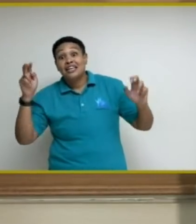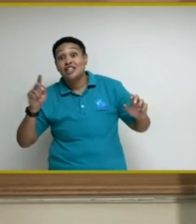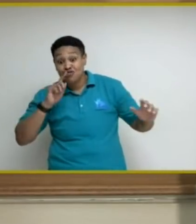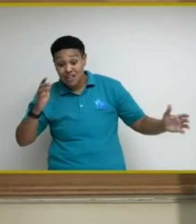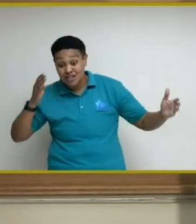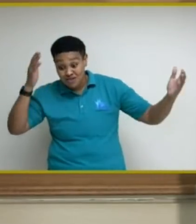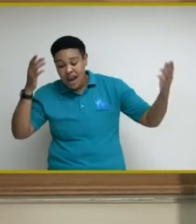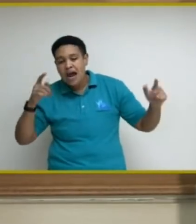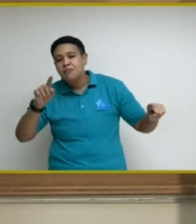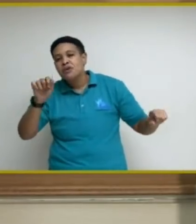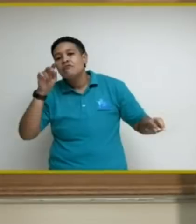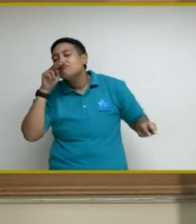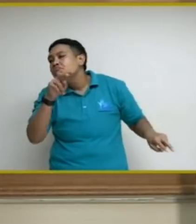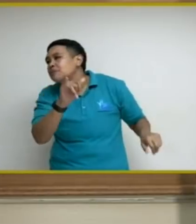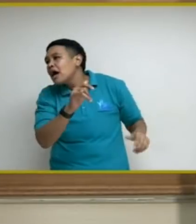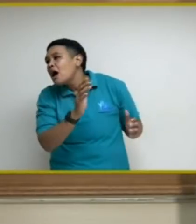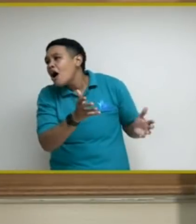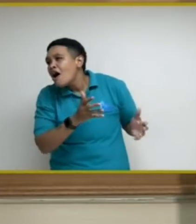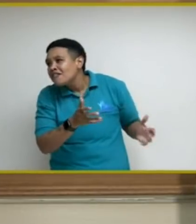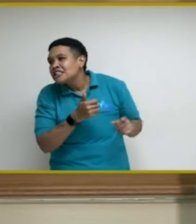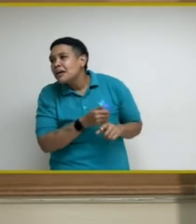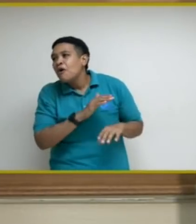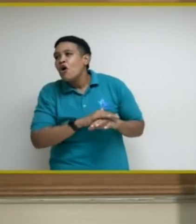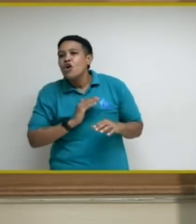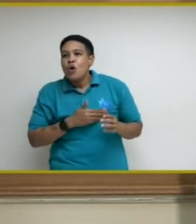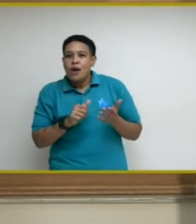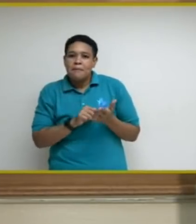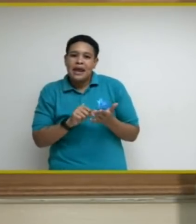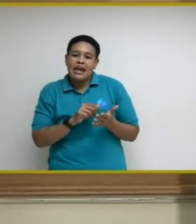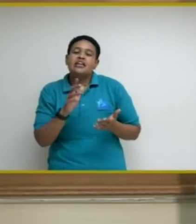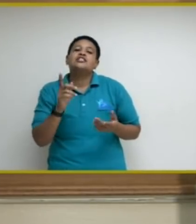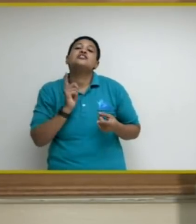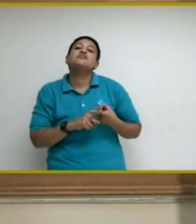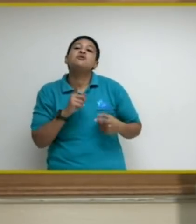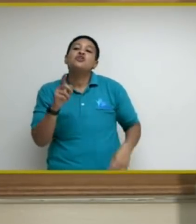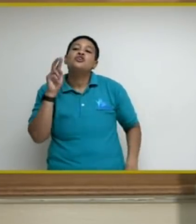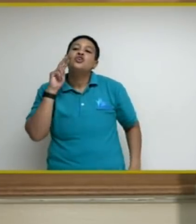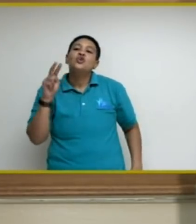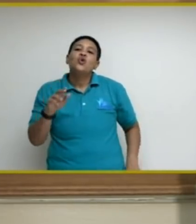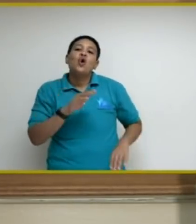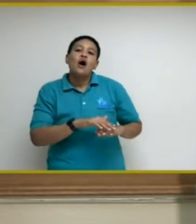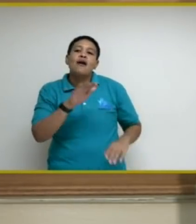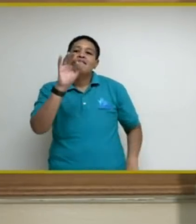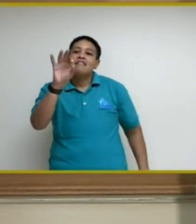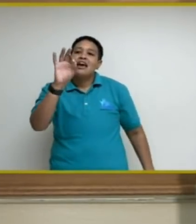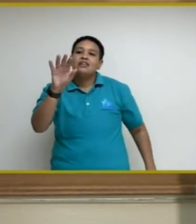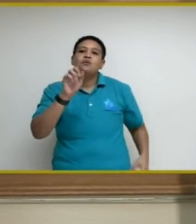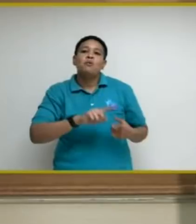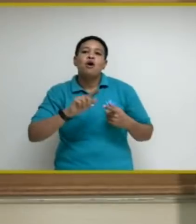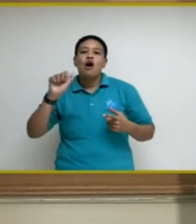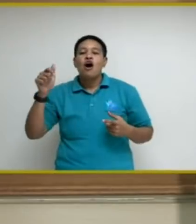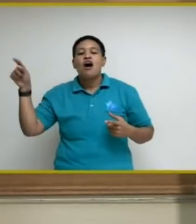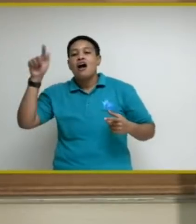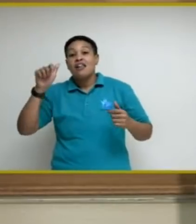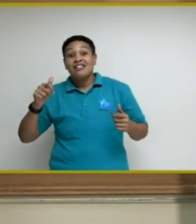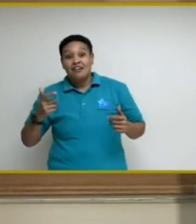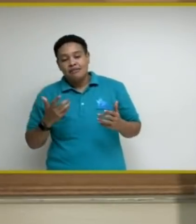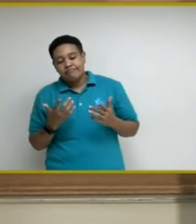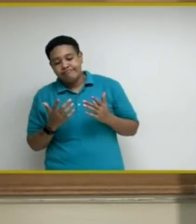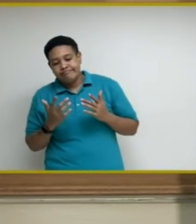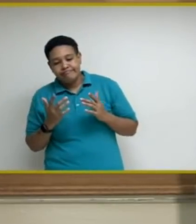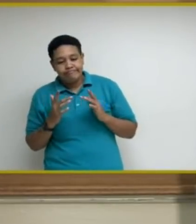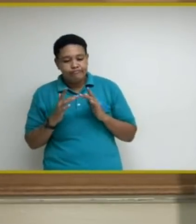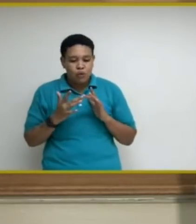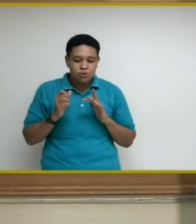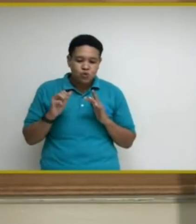raised. So you can tune into that on our page and on the Facebook and all the other addresses that